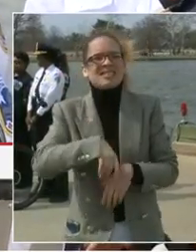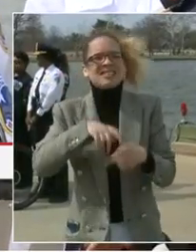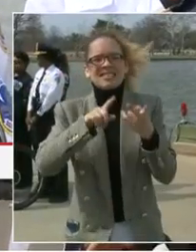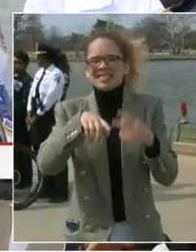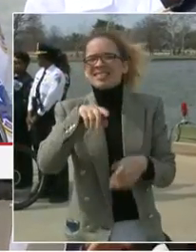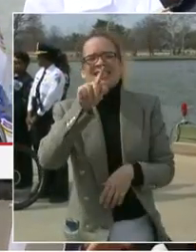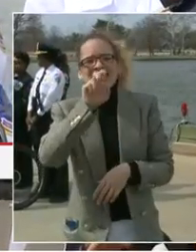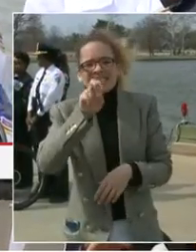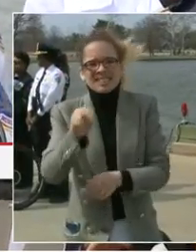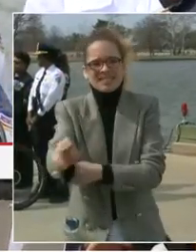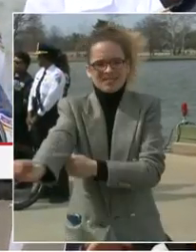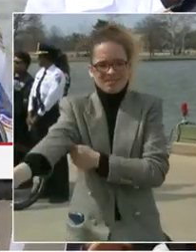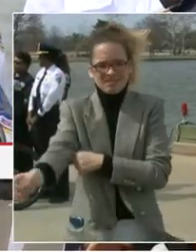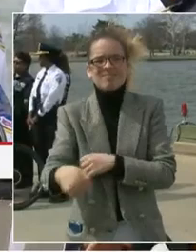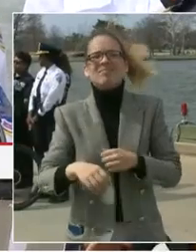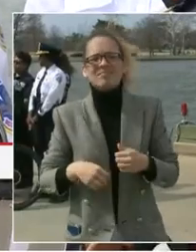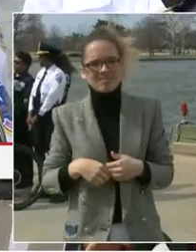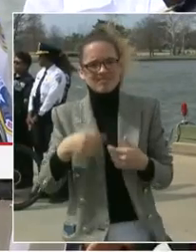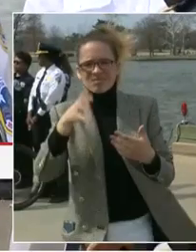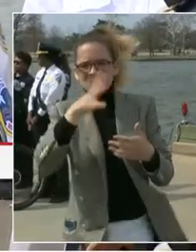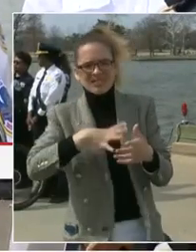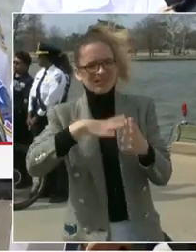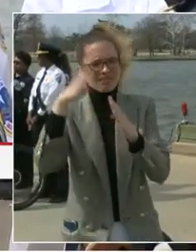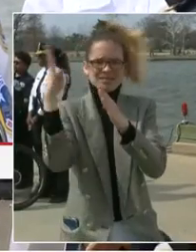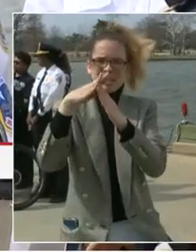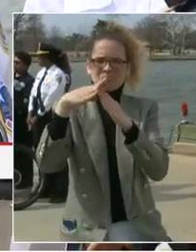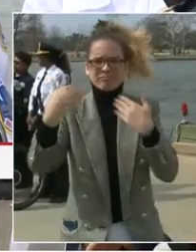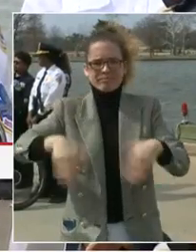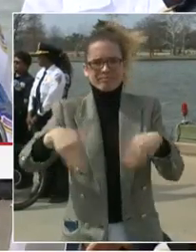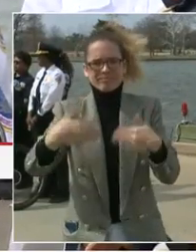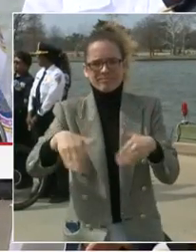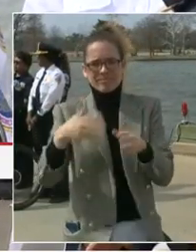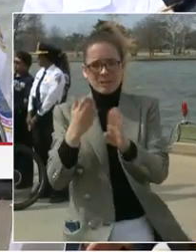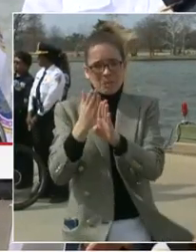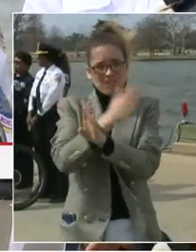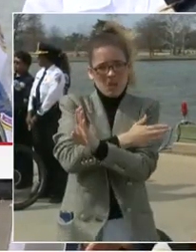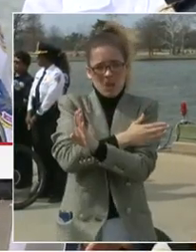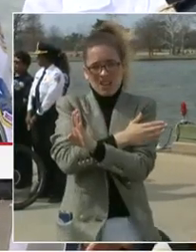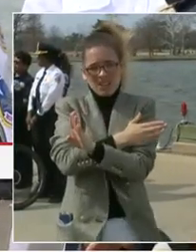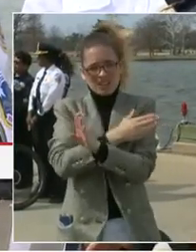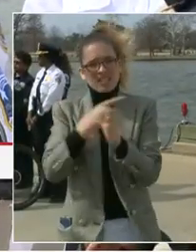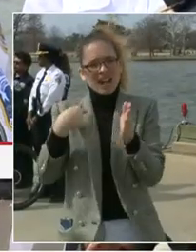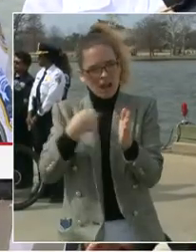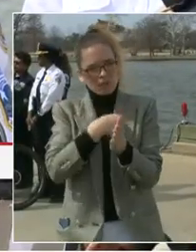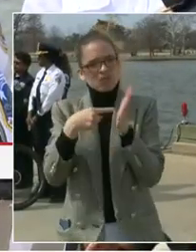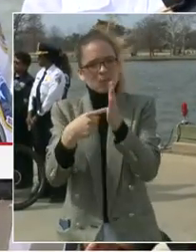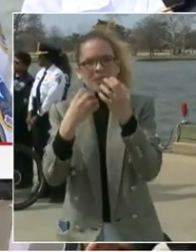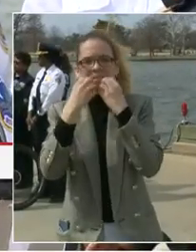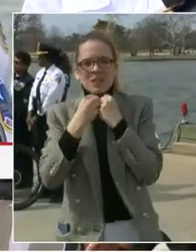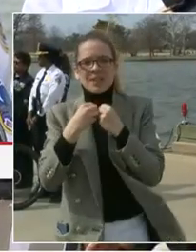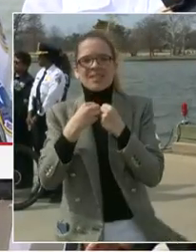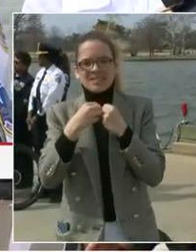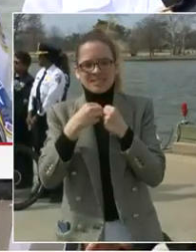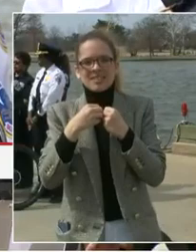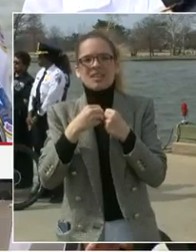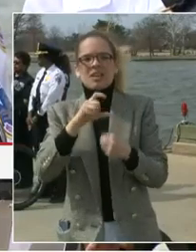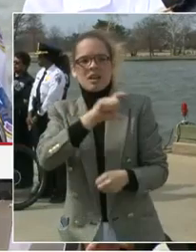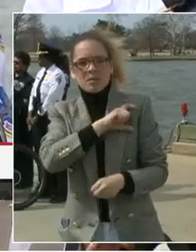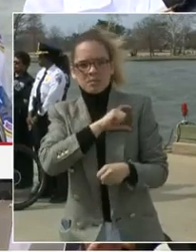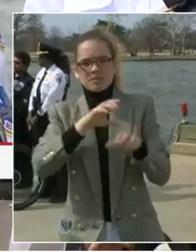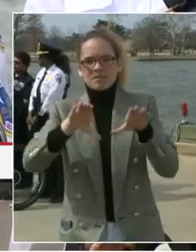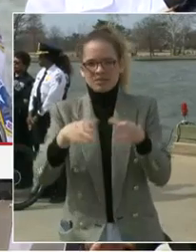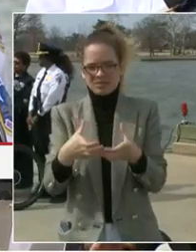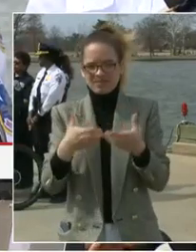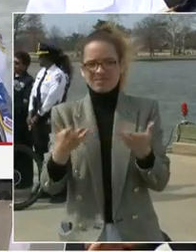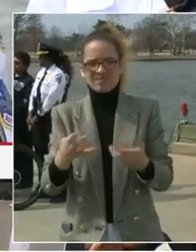or something that raises eyebrows. The women that came before us proved our value in law enforcement. While I've had a rewarding career, the job has not been